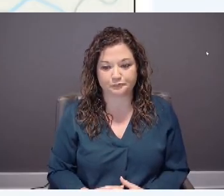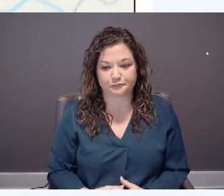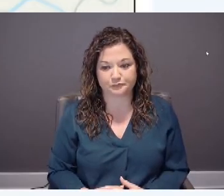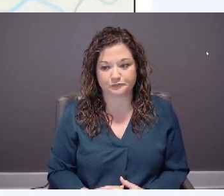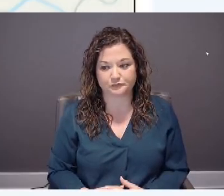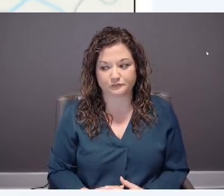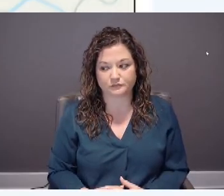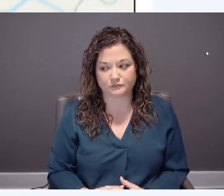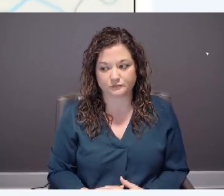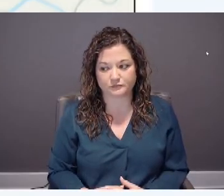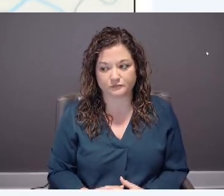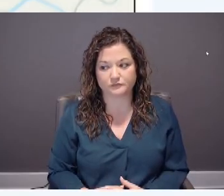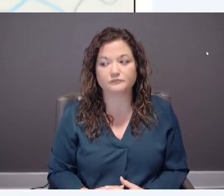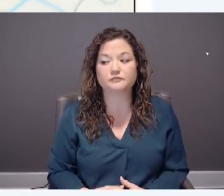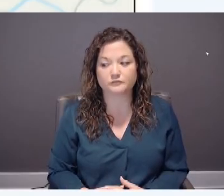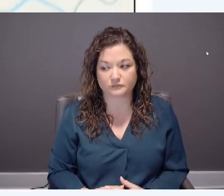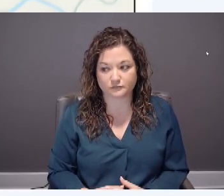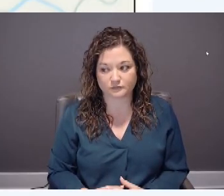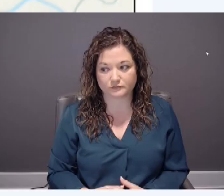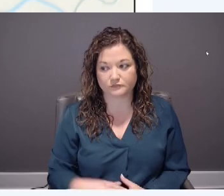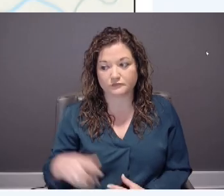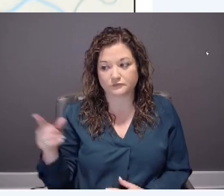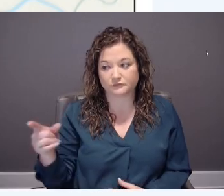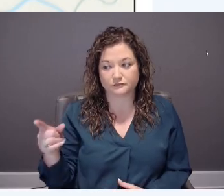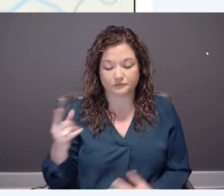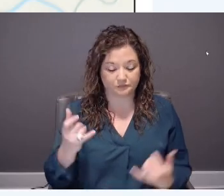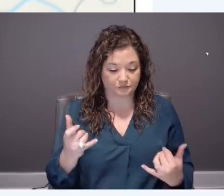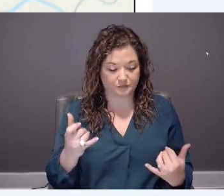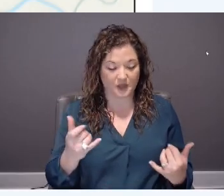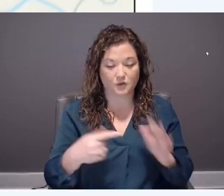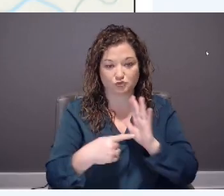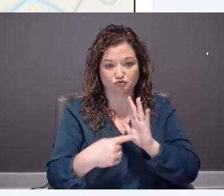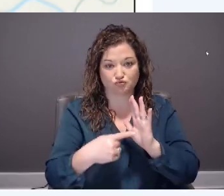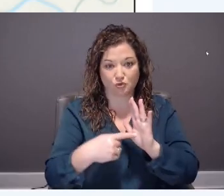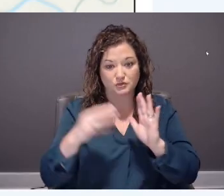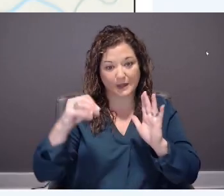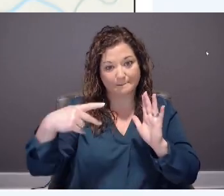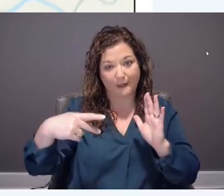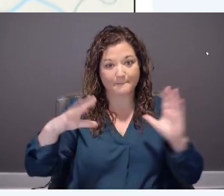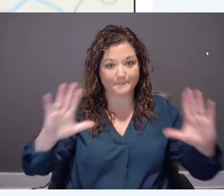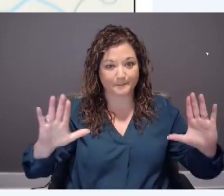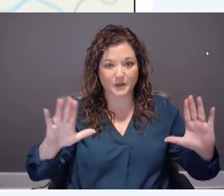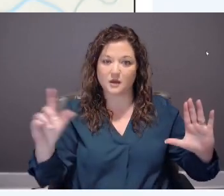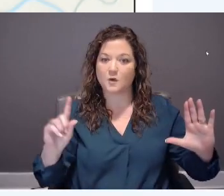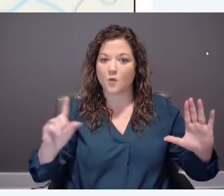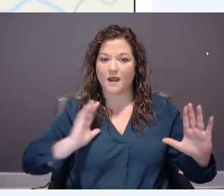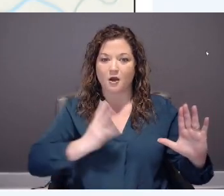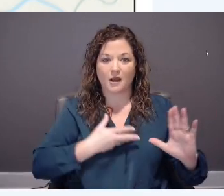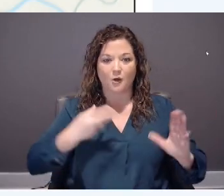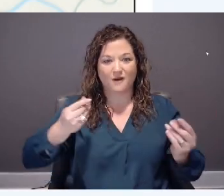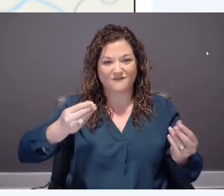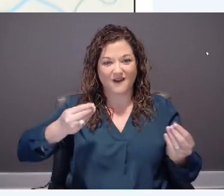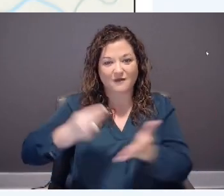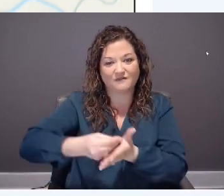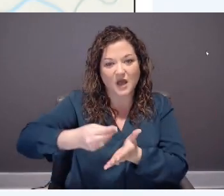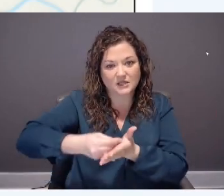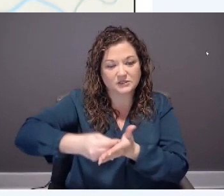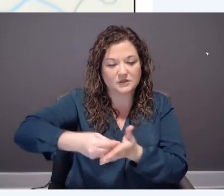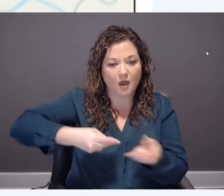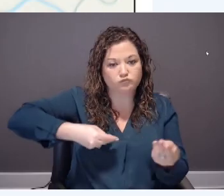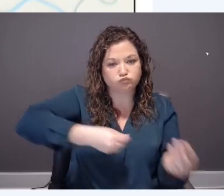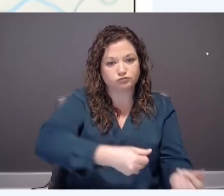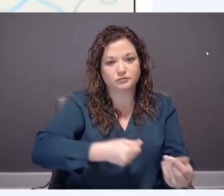here you have a map that shows, a heat map that shows kind of where all the ARPA funds have been invested. So as you can see from the